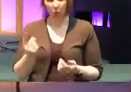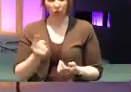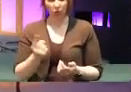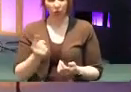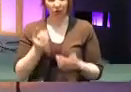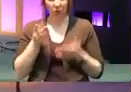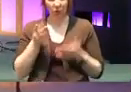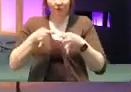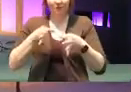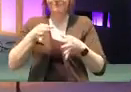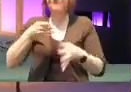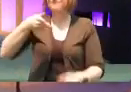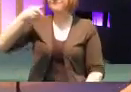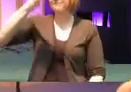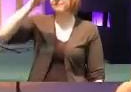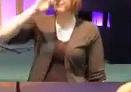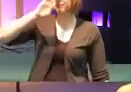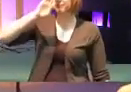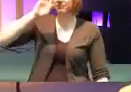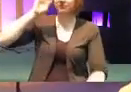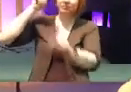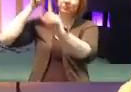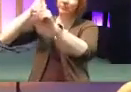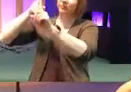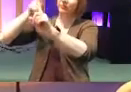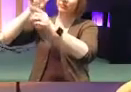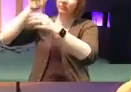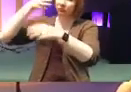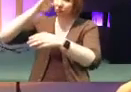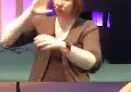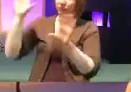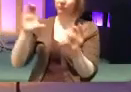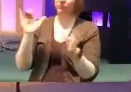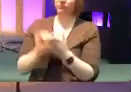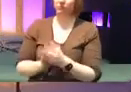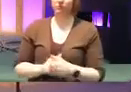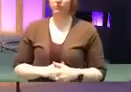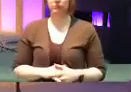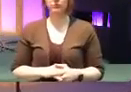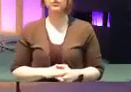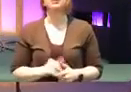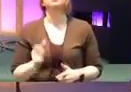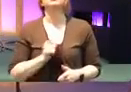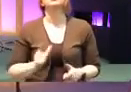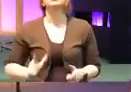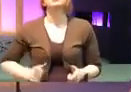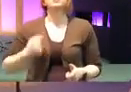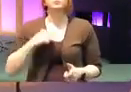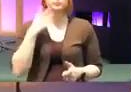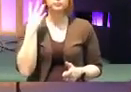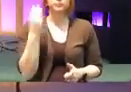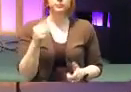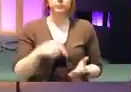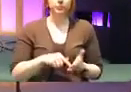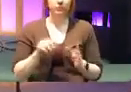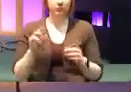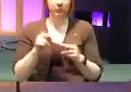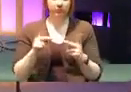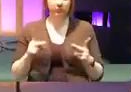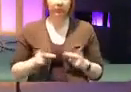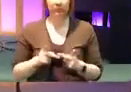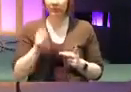God. It was God that did it. And Lord, as we leave this place today, Lord, we're facing